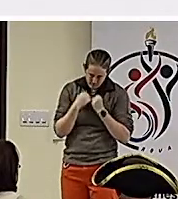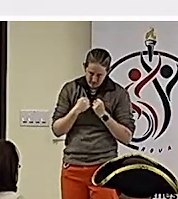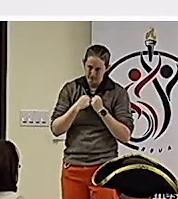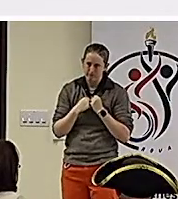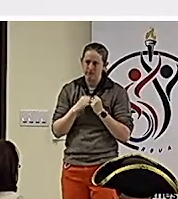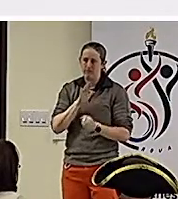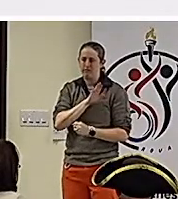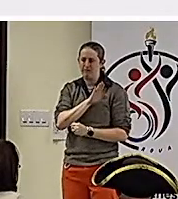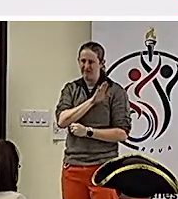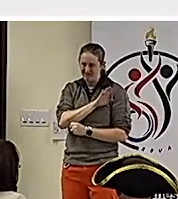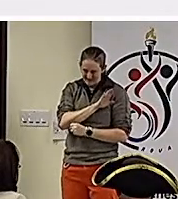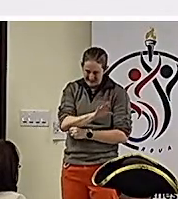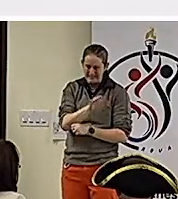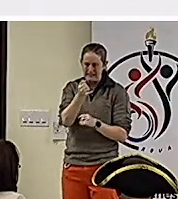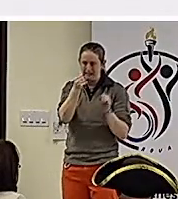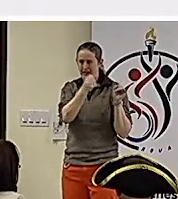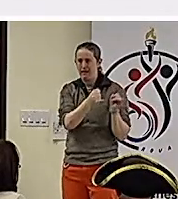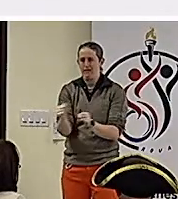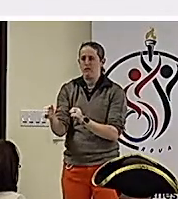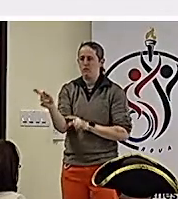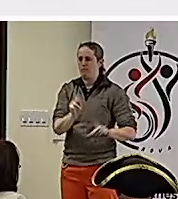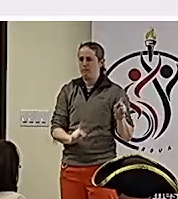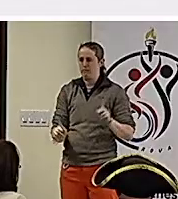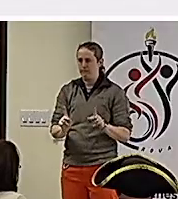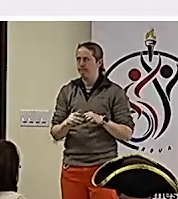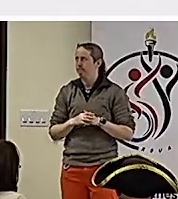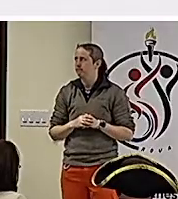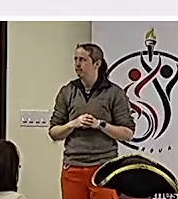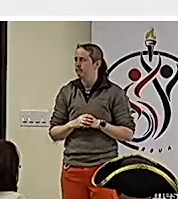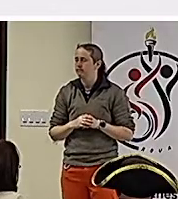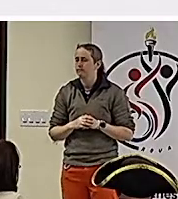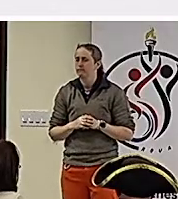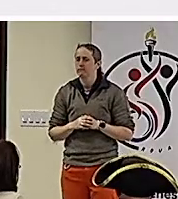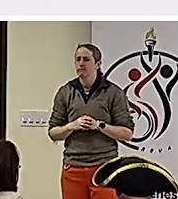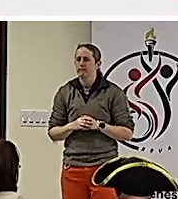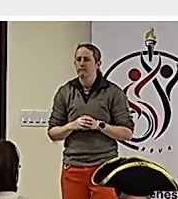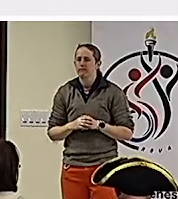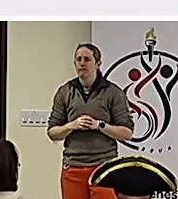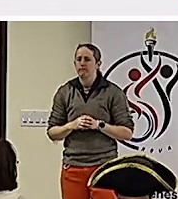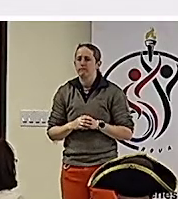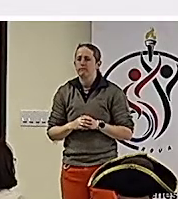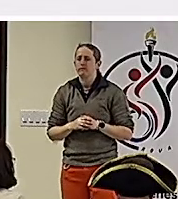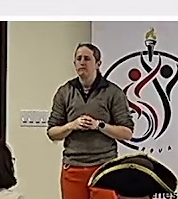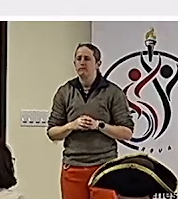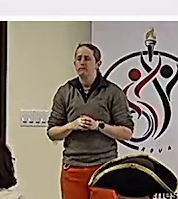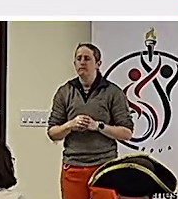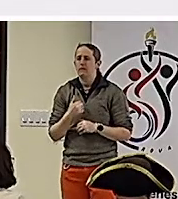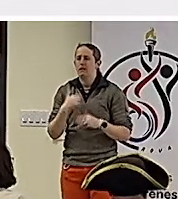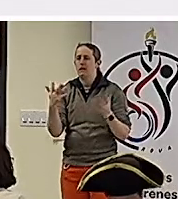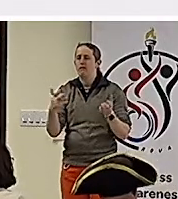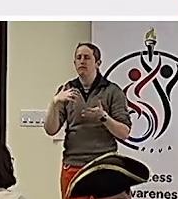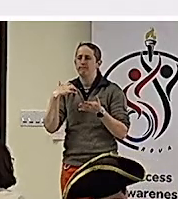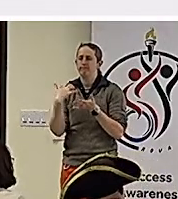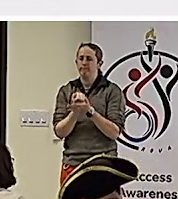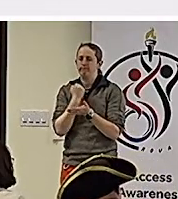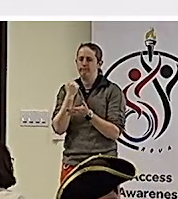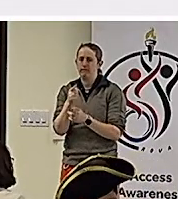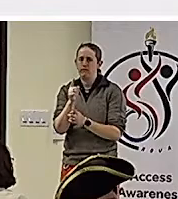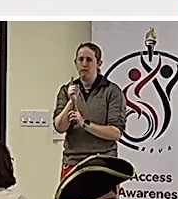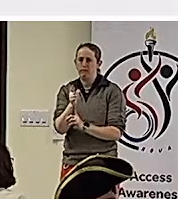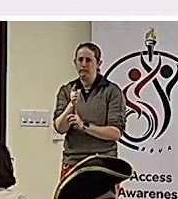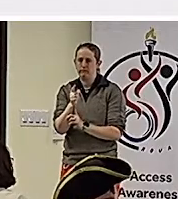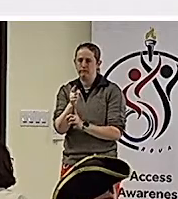of every person. And on this note, I would like to take this moment to